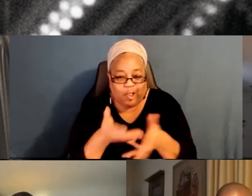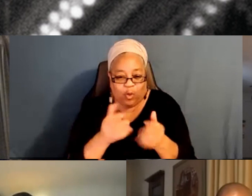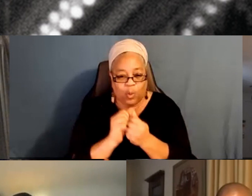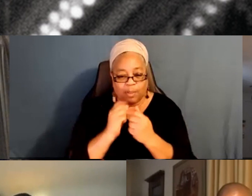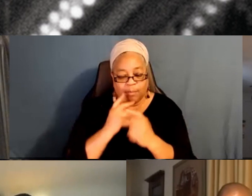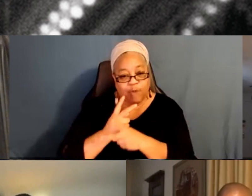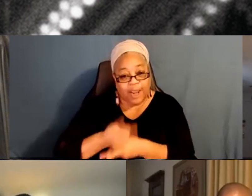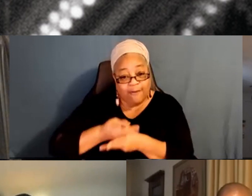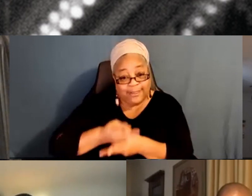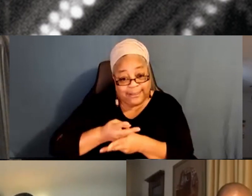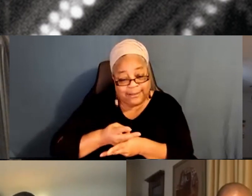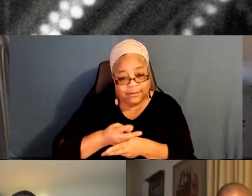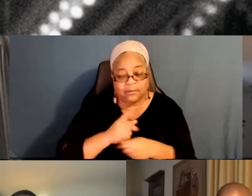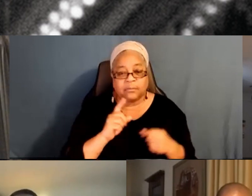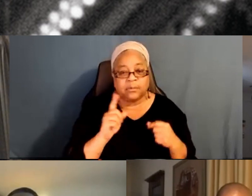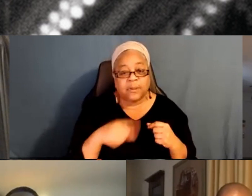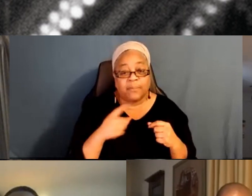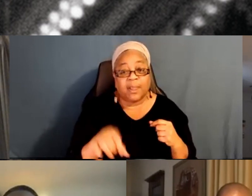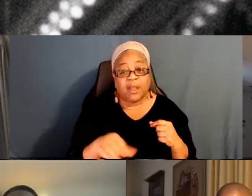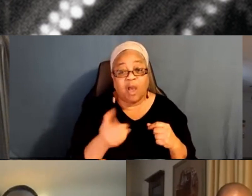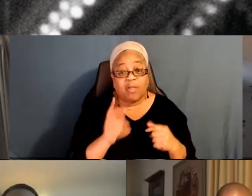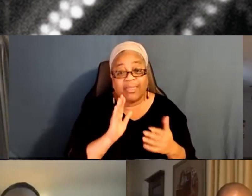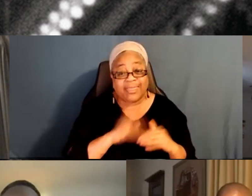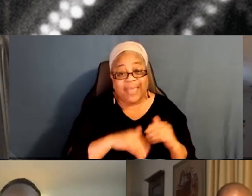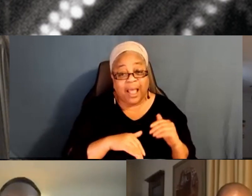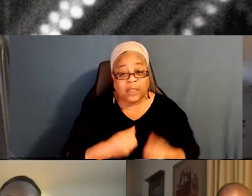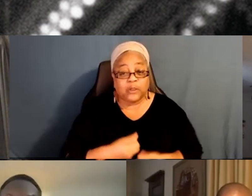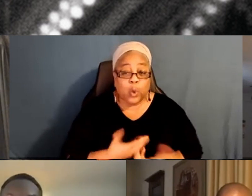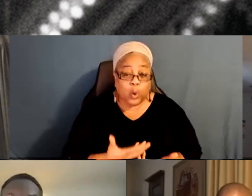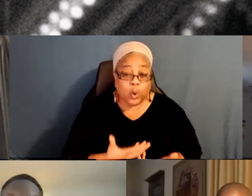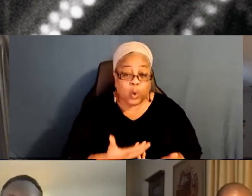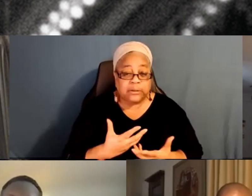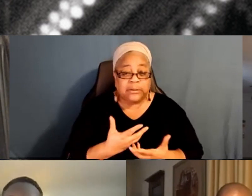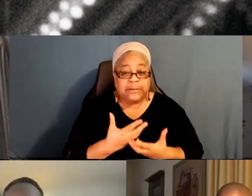precarity, something other than exhaustion or depletion